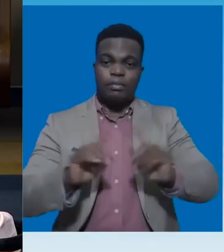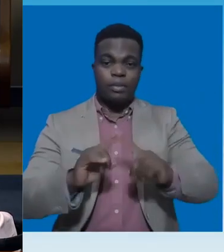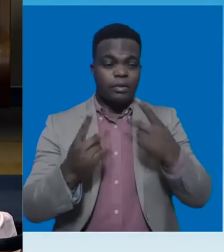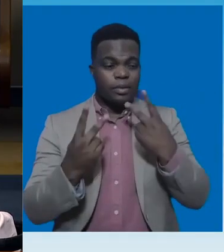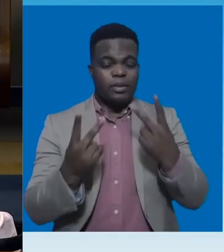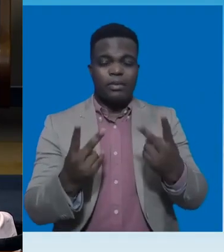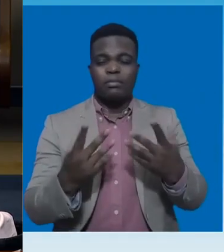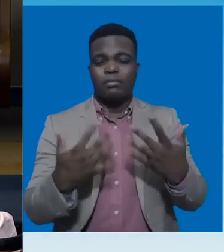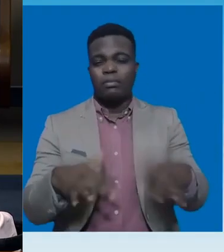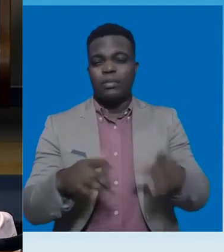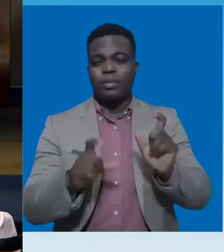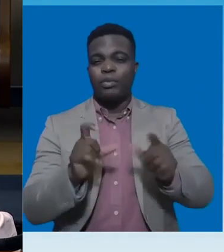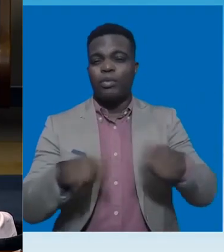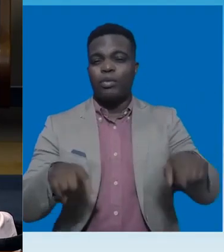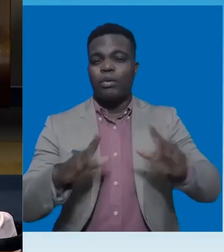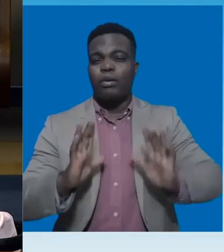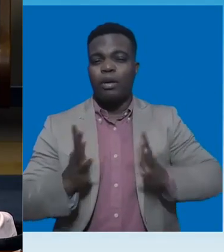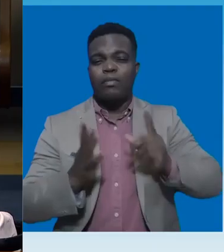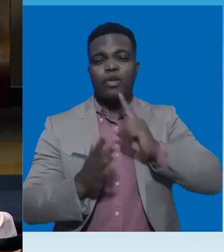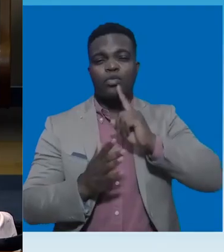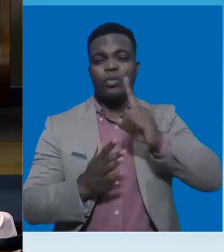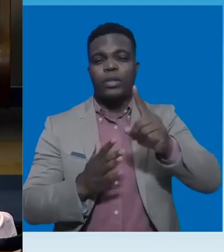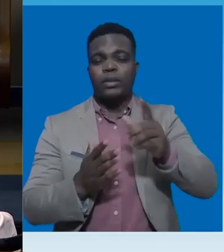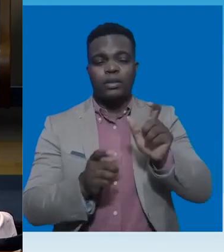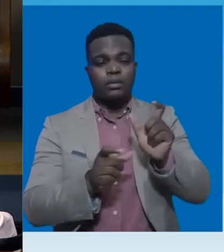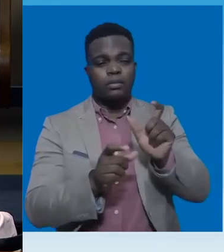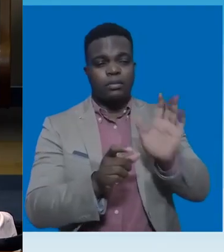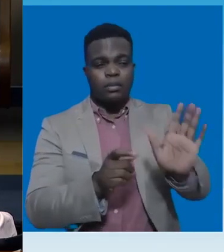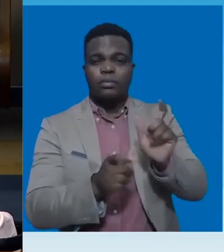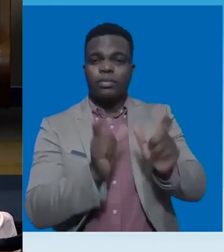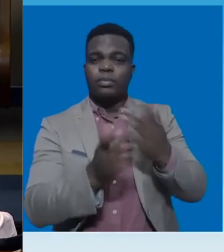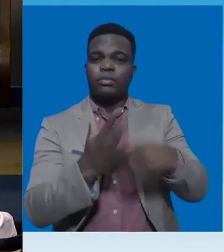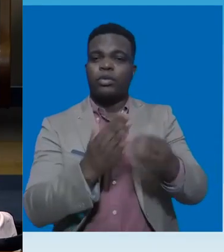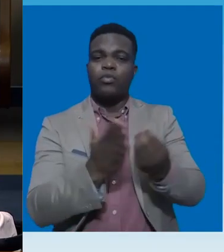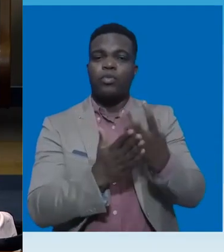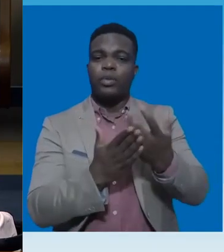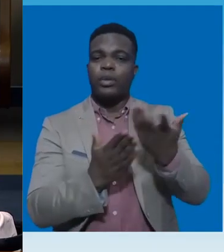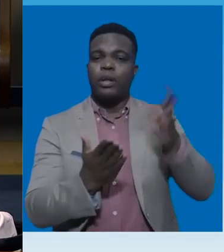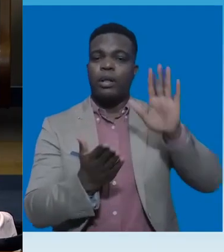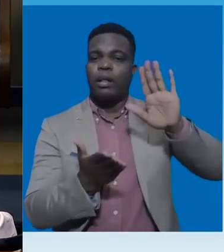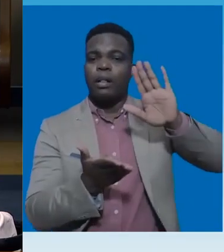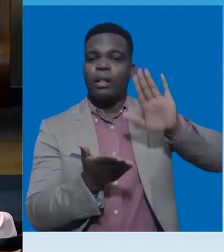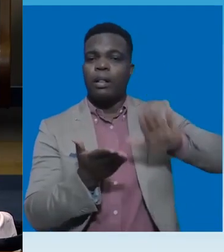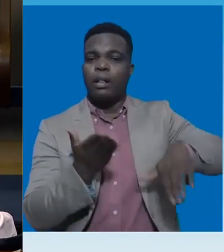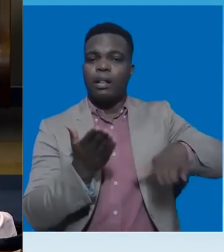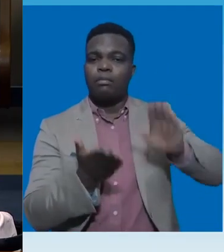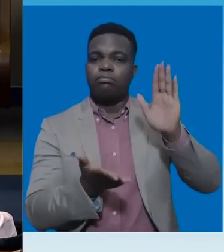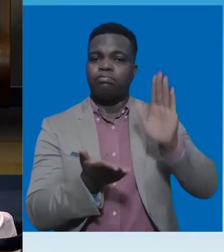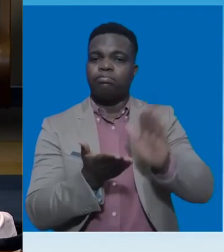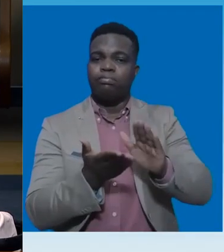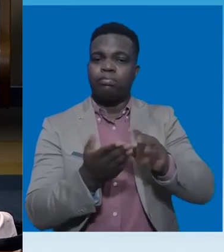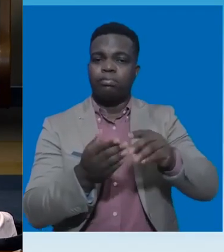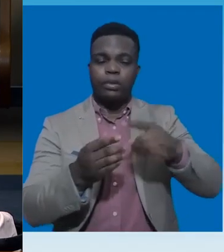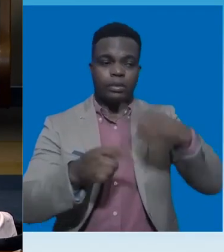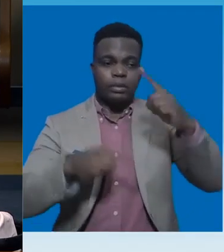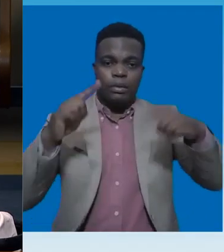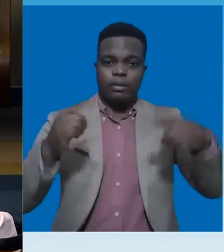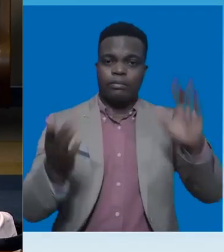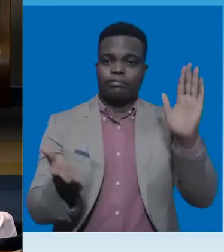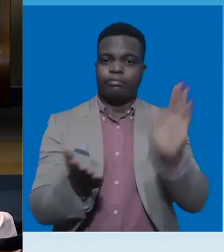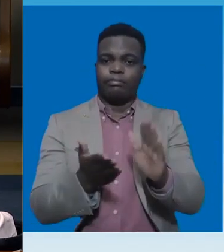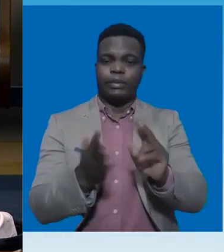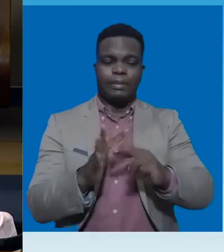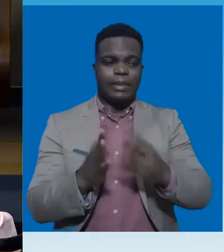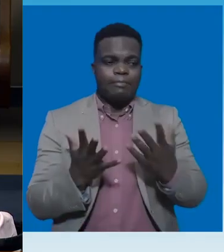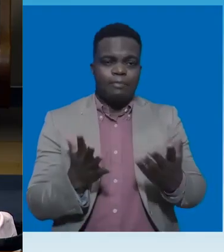with disabilities, limiting the effectiveness of policies and programs. This is why